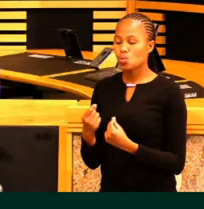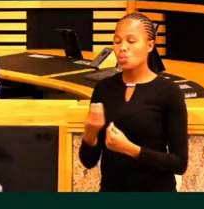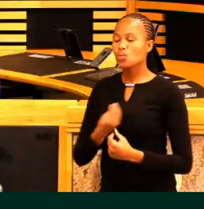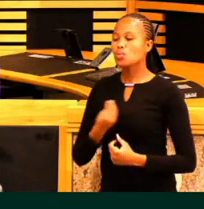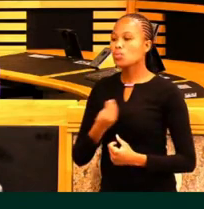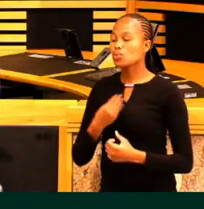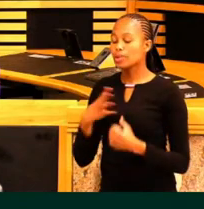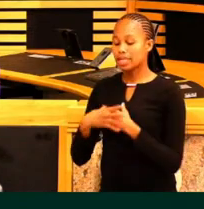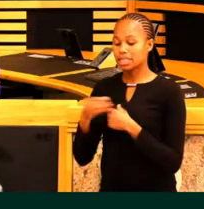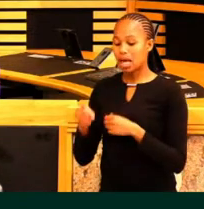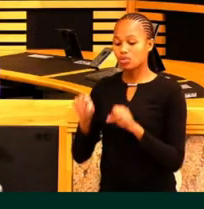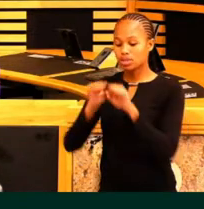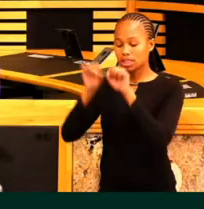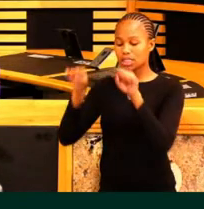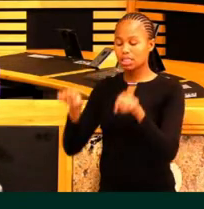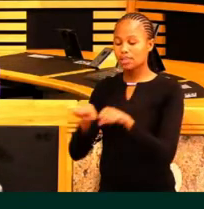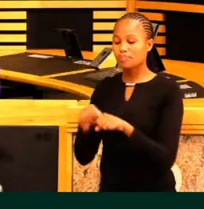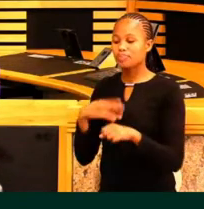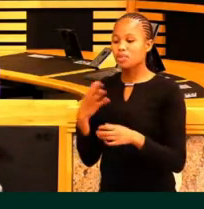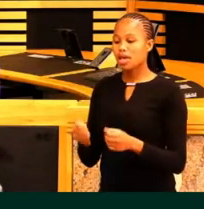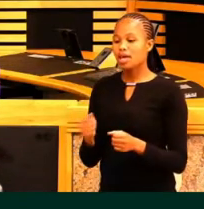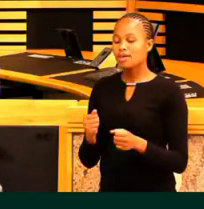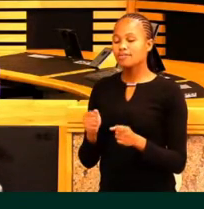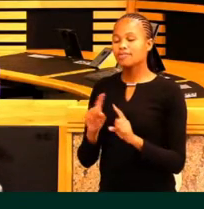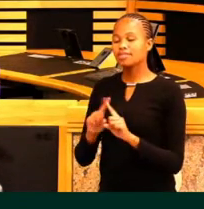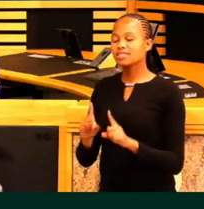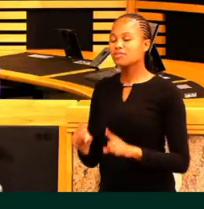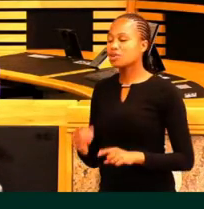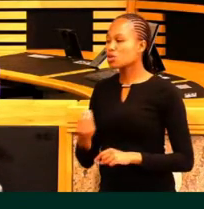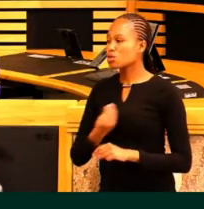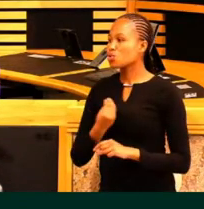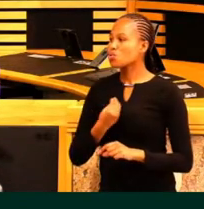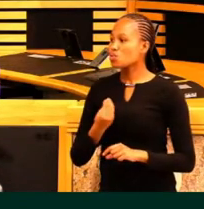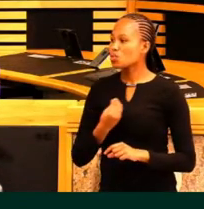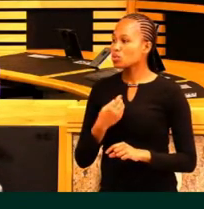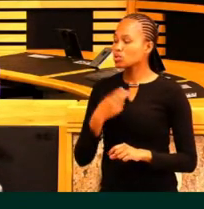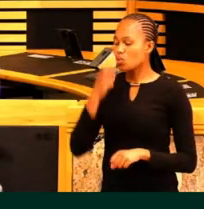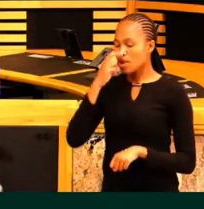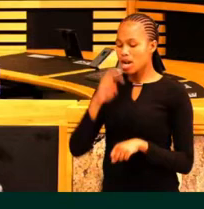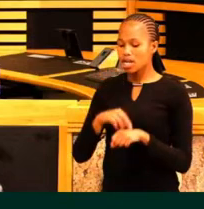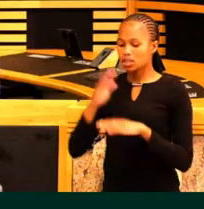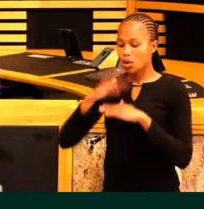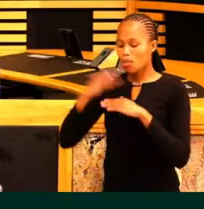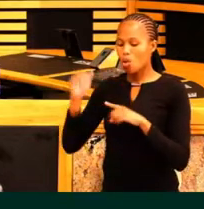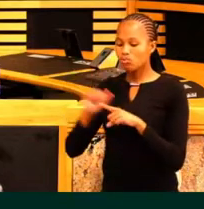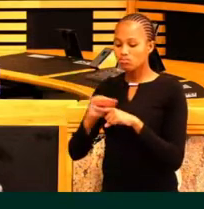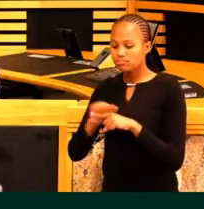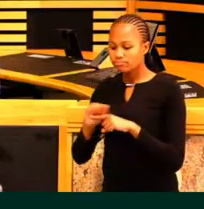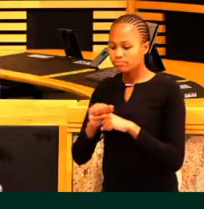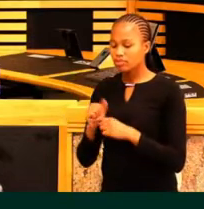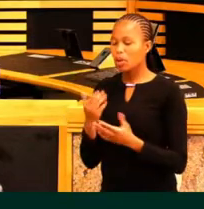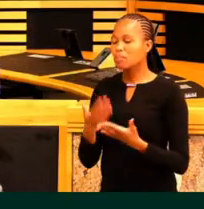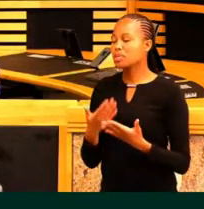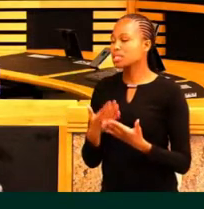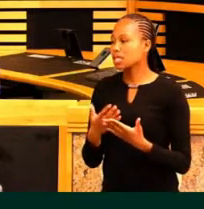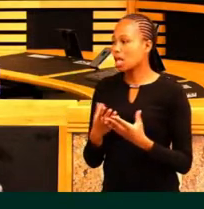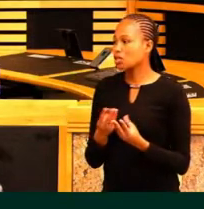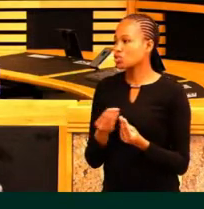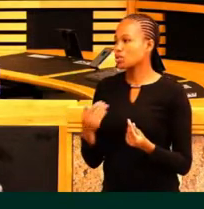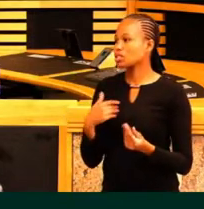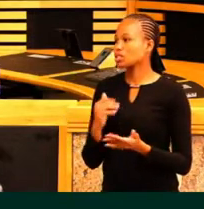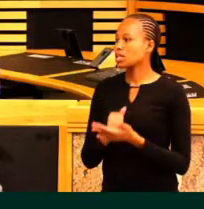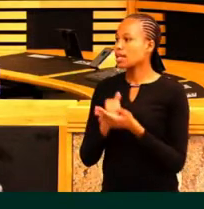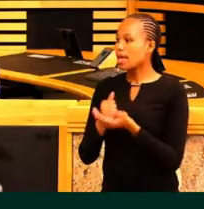out of the system we have different type of Youth so we need more practical solutions that we that will help young people